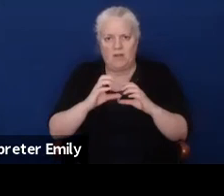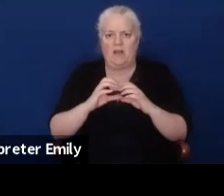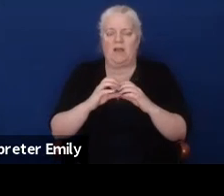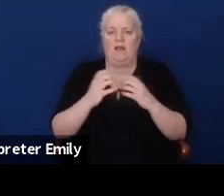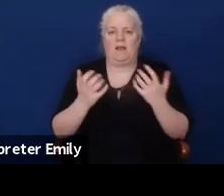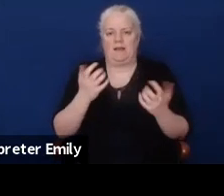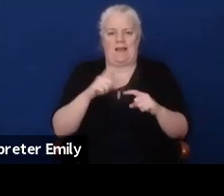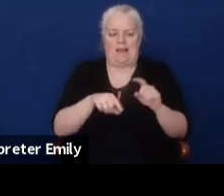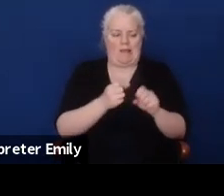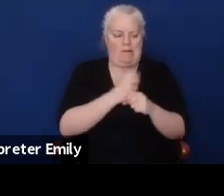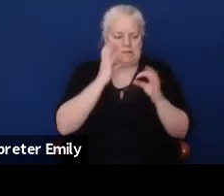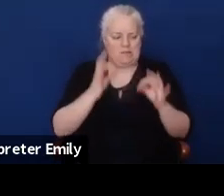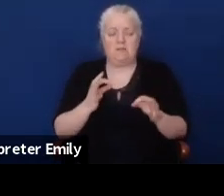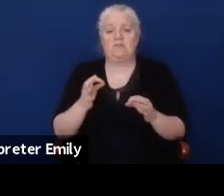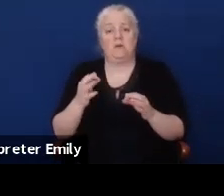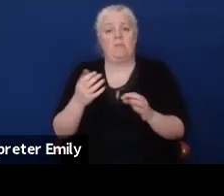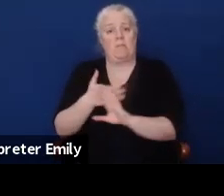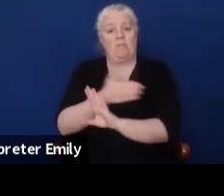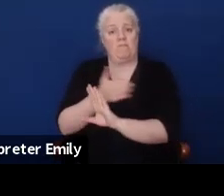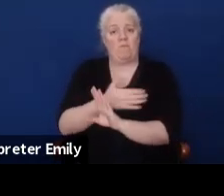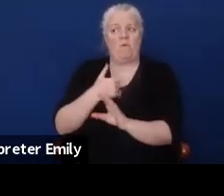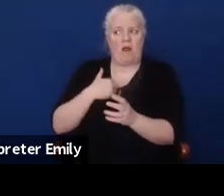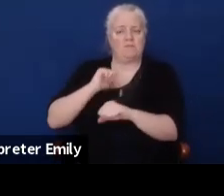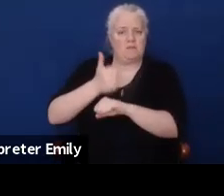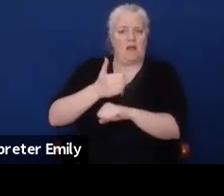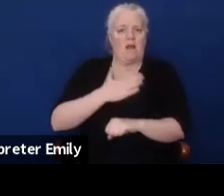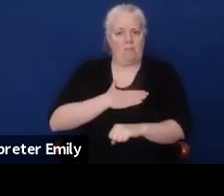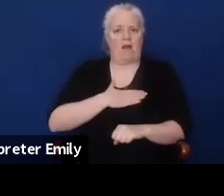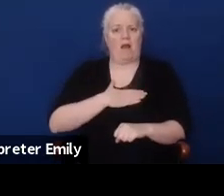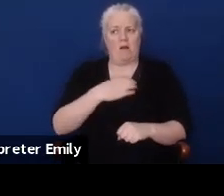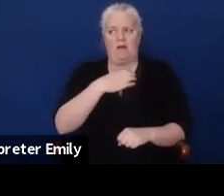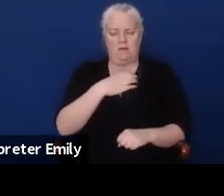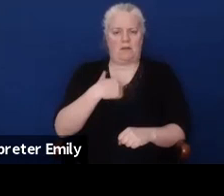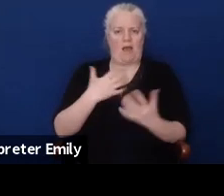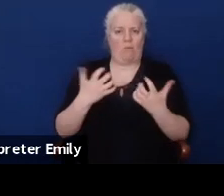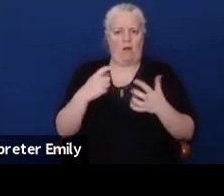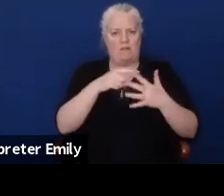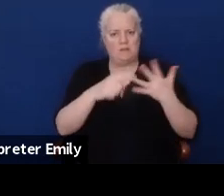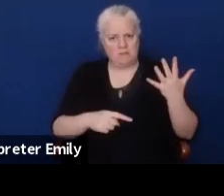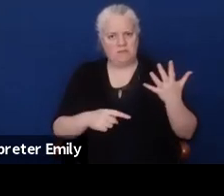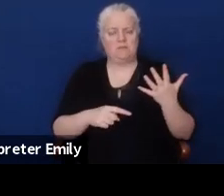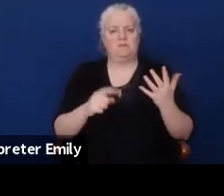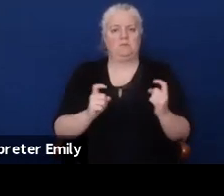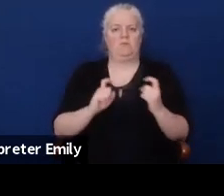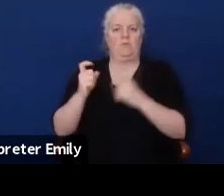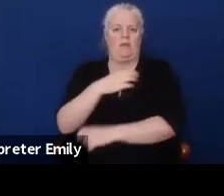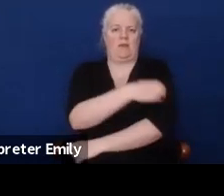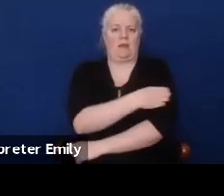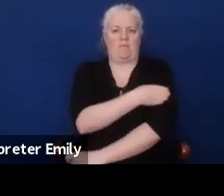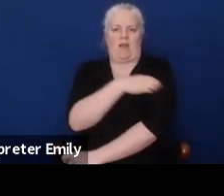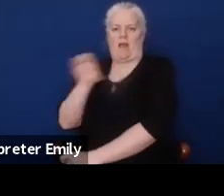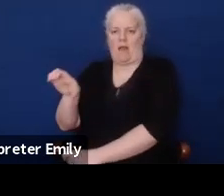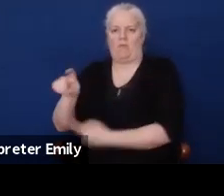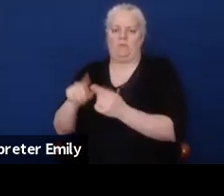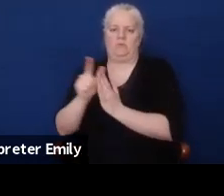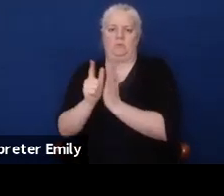your health care, how to be taken care of, and properly to some person, a qualified person, which is an attorney, and